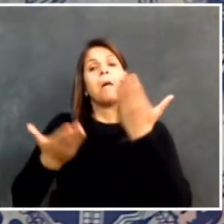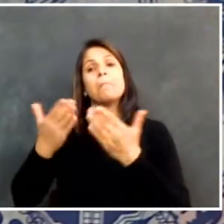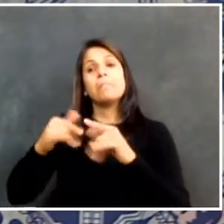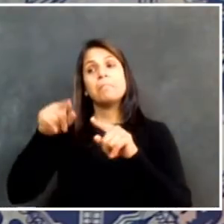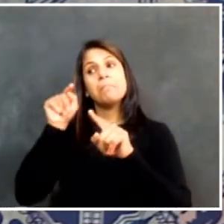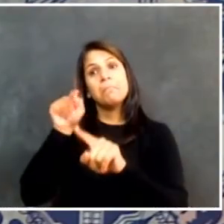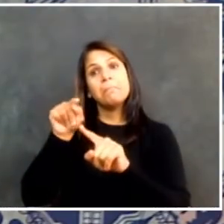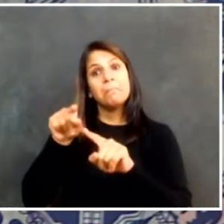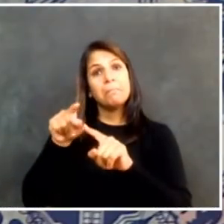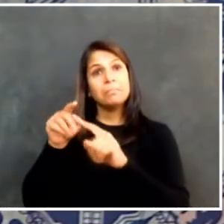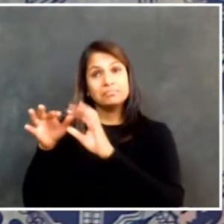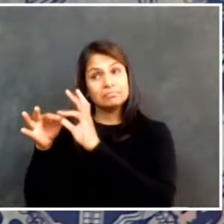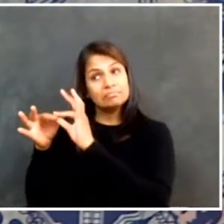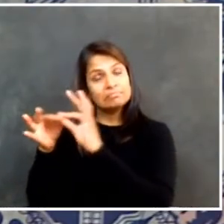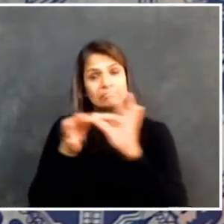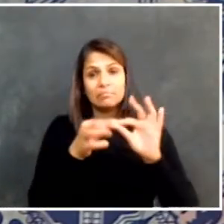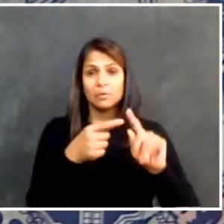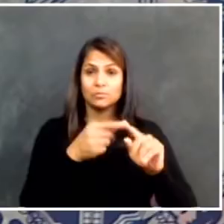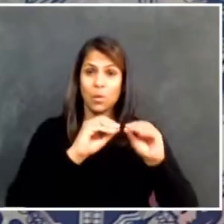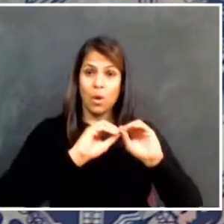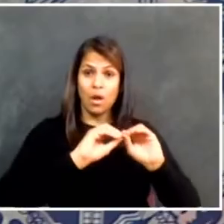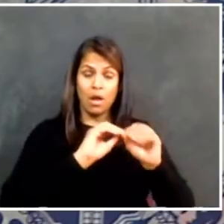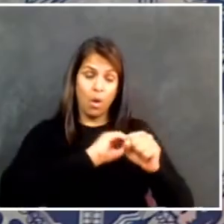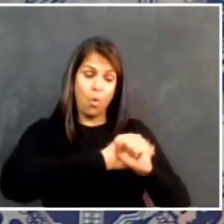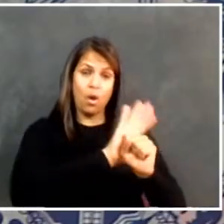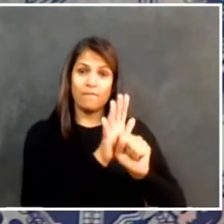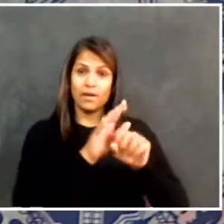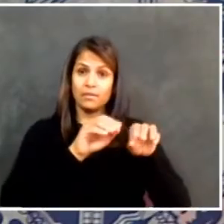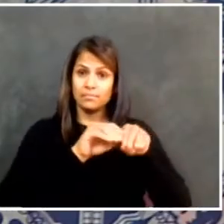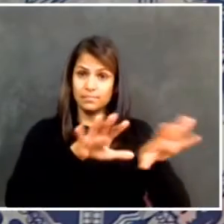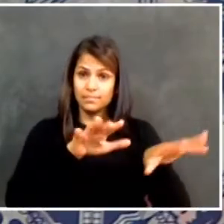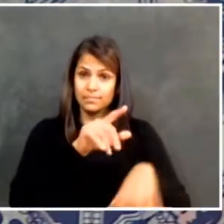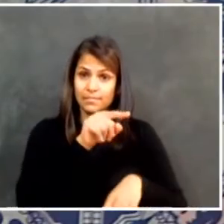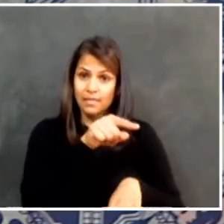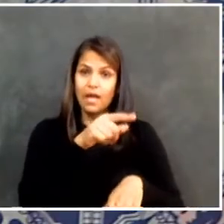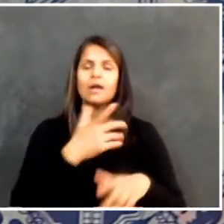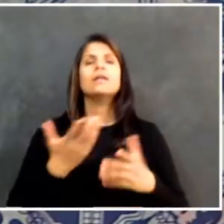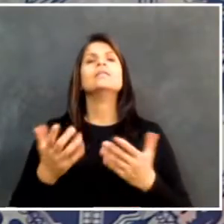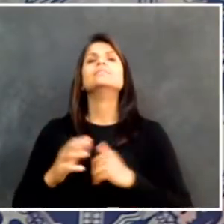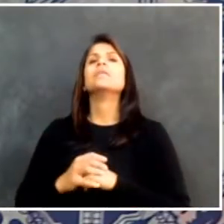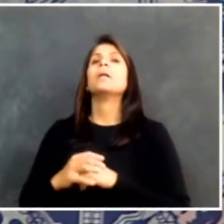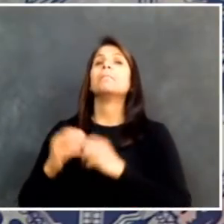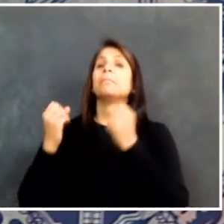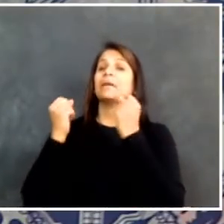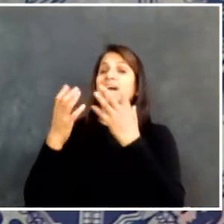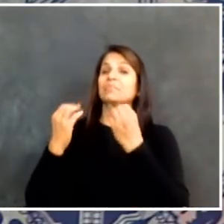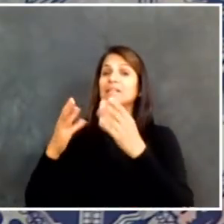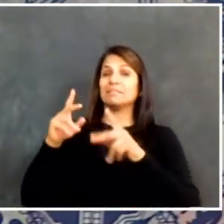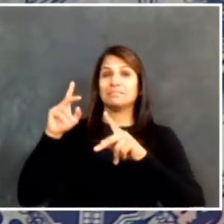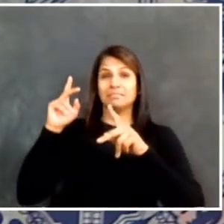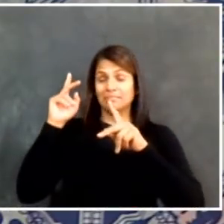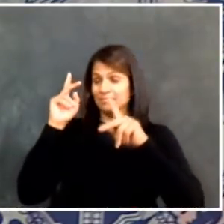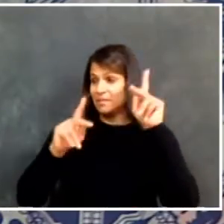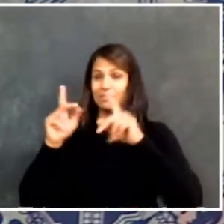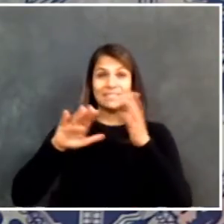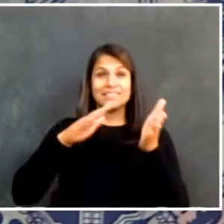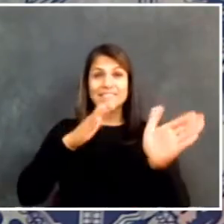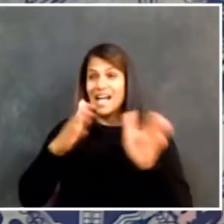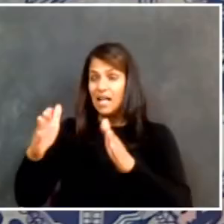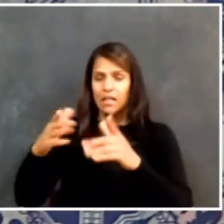of the information that may not be reachable anymore because things happened weeks ago and we've been in crisis. But I think the bottom line answer